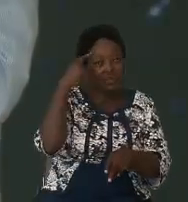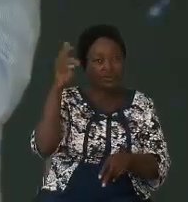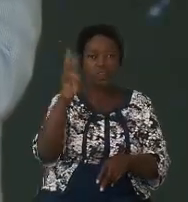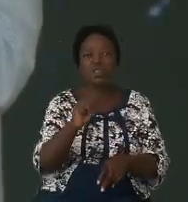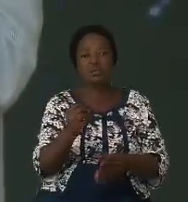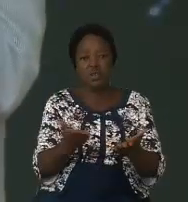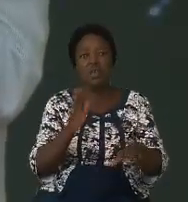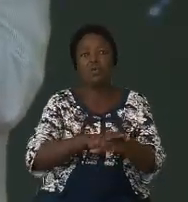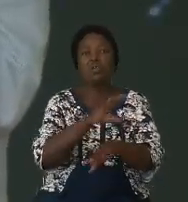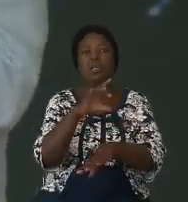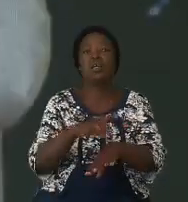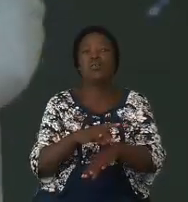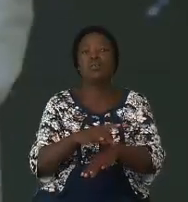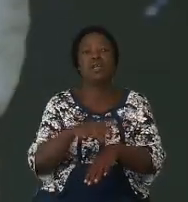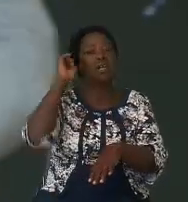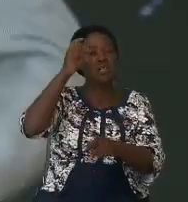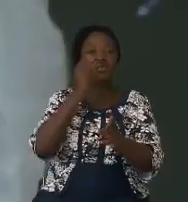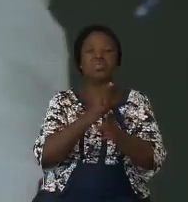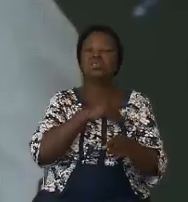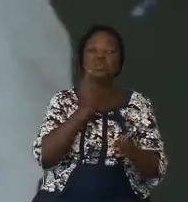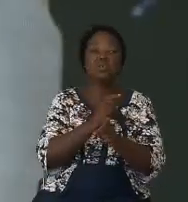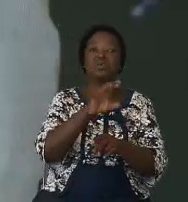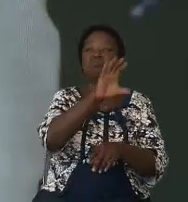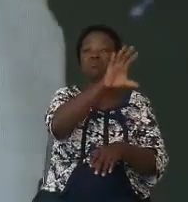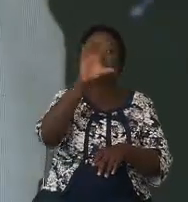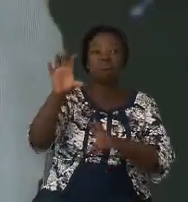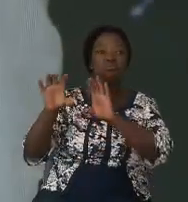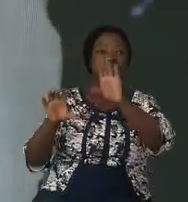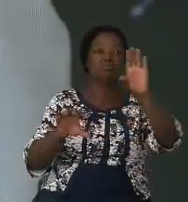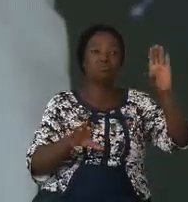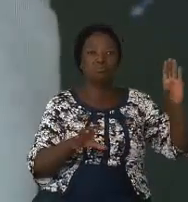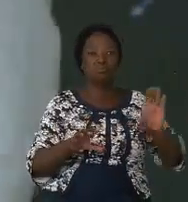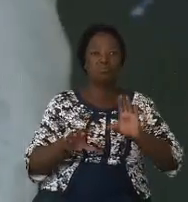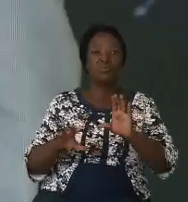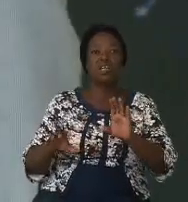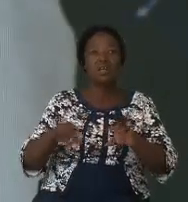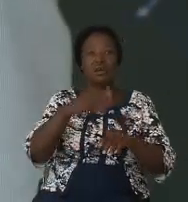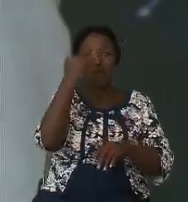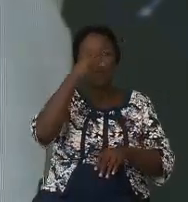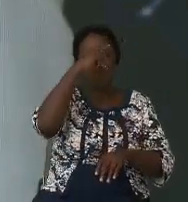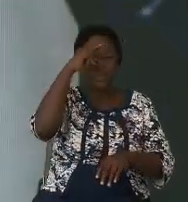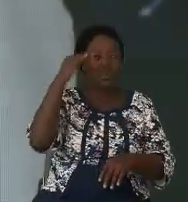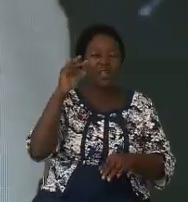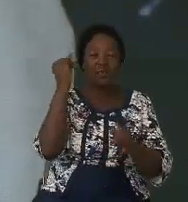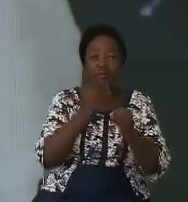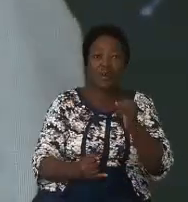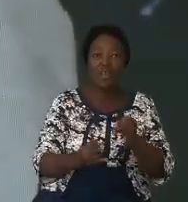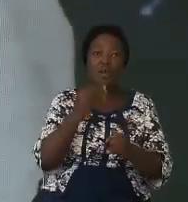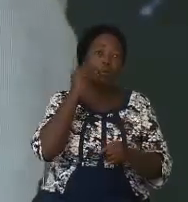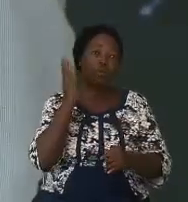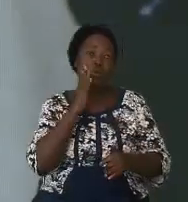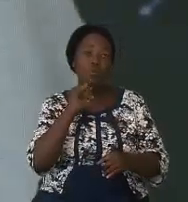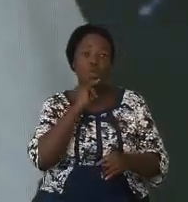house, habitation for them here on earth. They just roam about, because